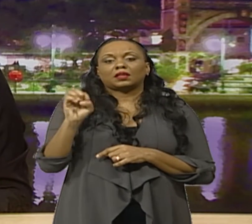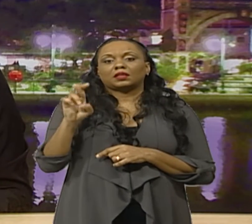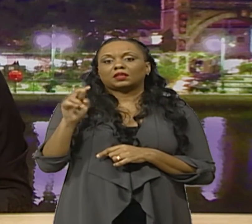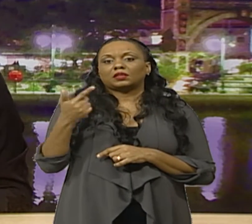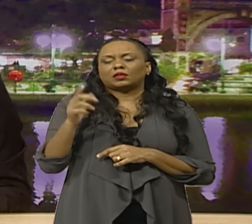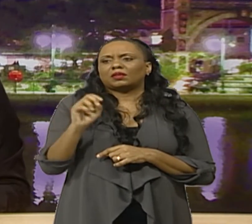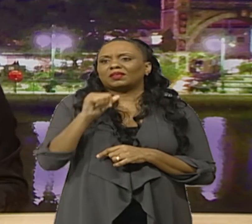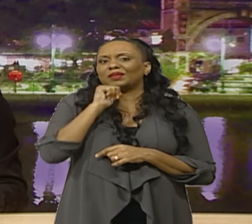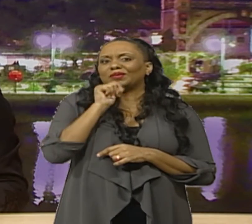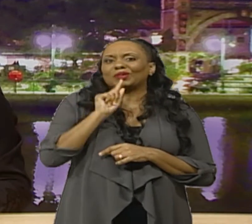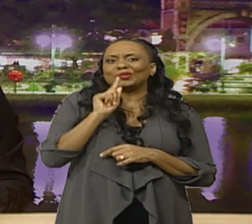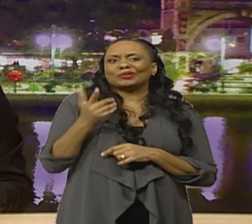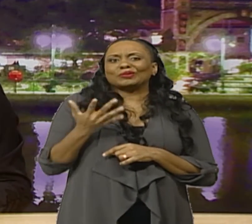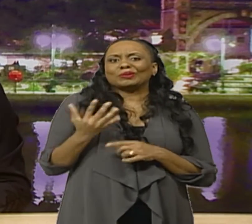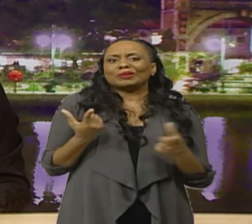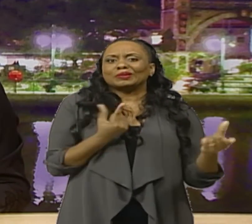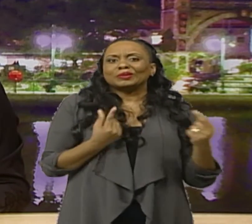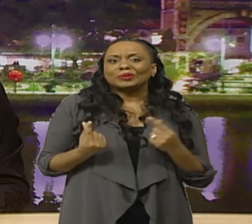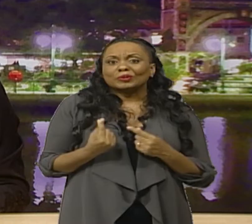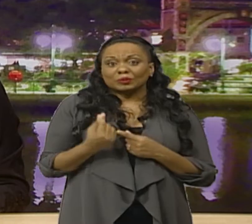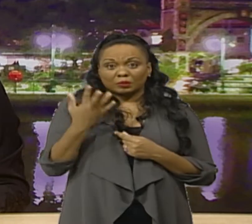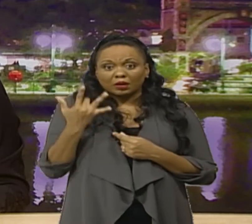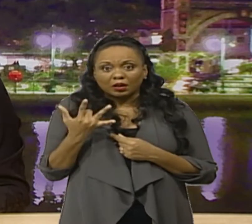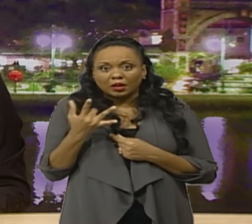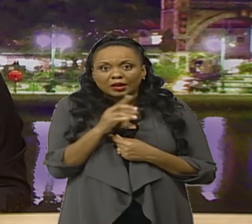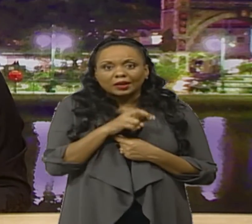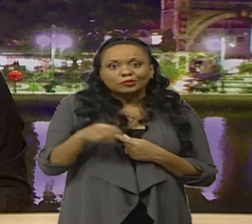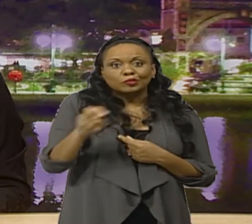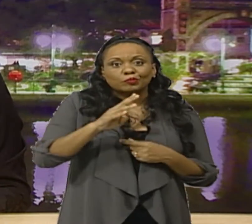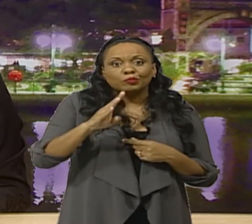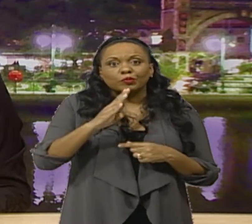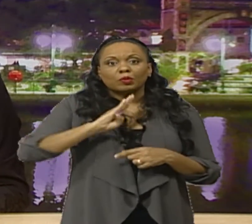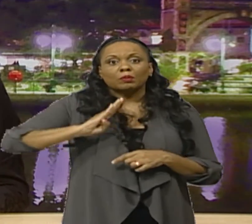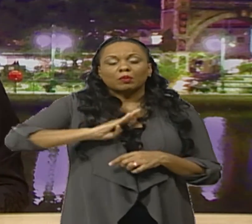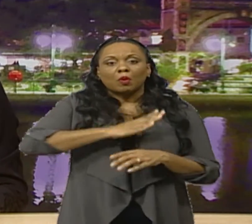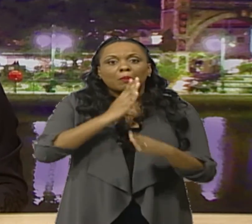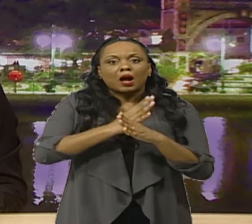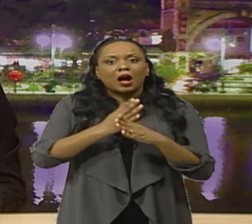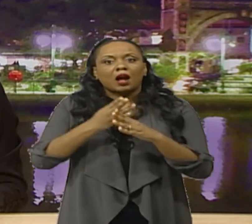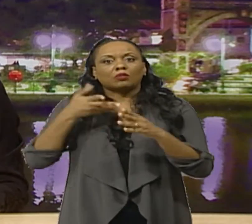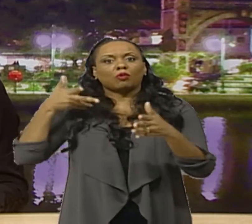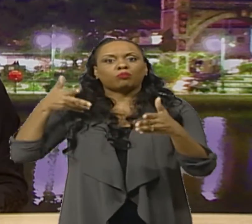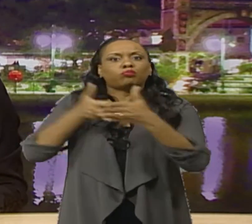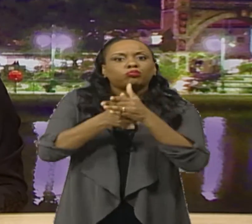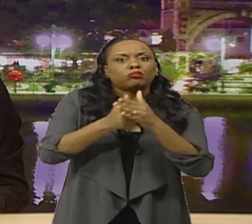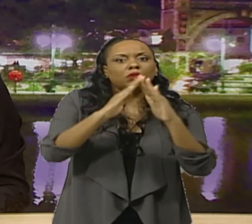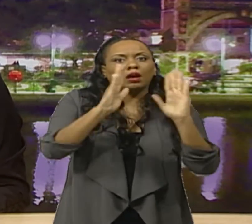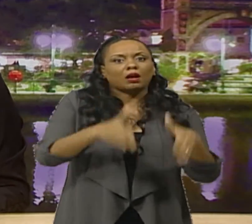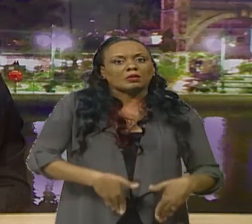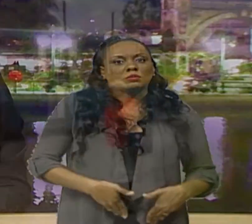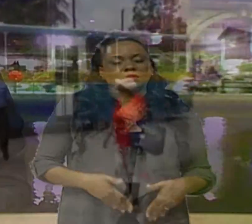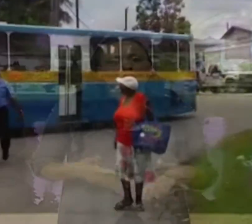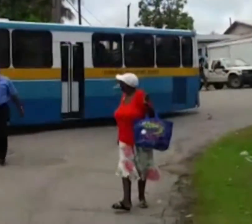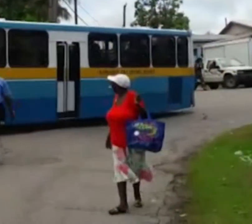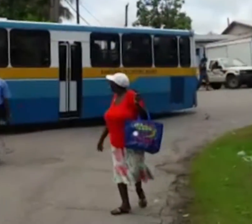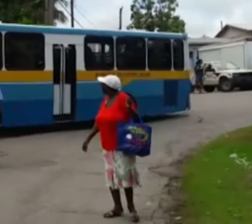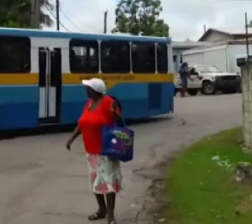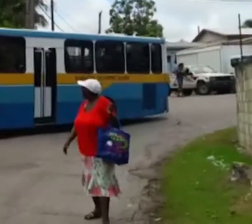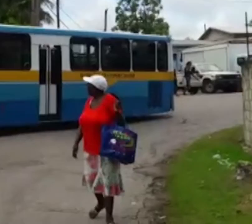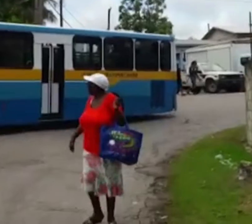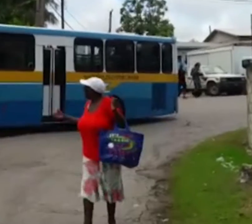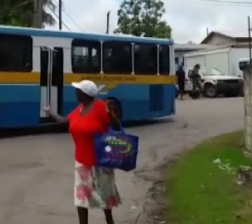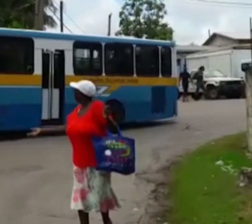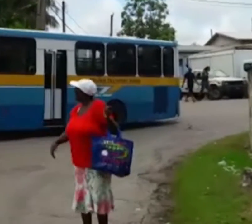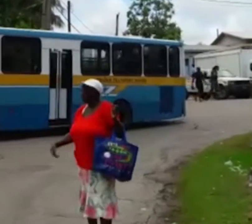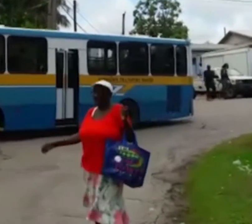unsure of his next move after a Transport Board bus crashed into his house earlier today. Trevor Devonish, who lives at Ellerton,